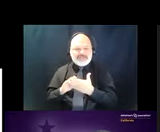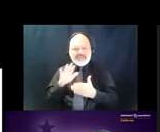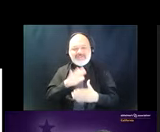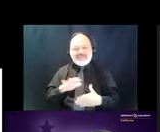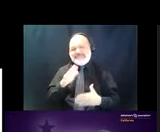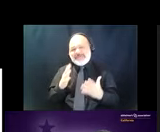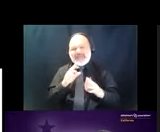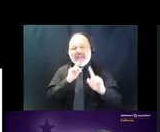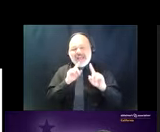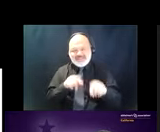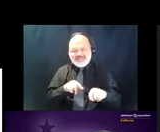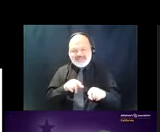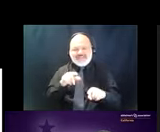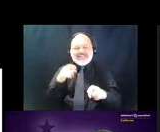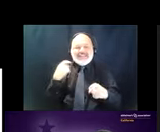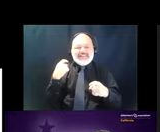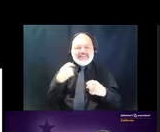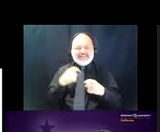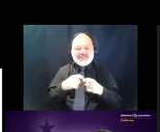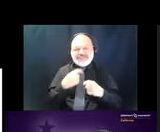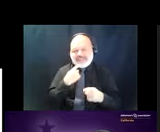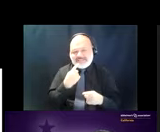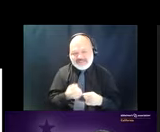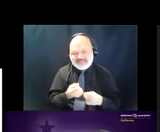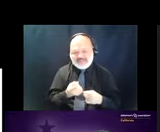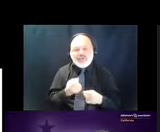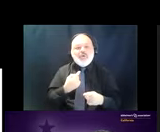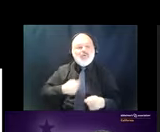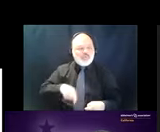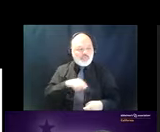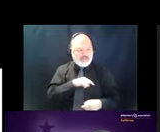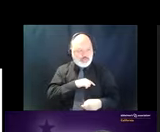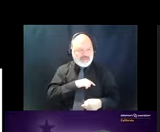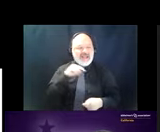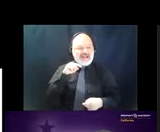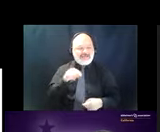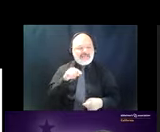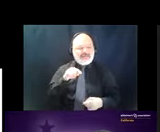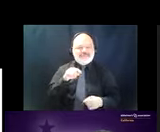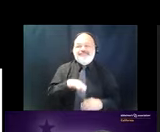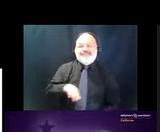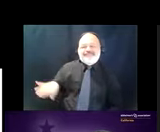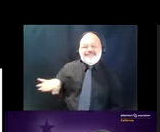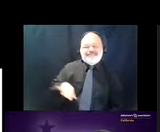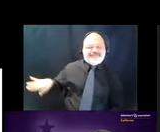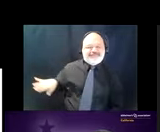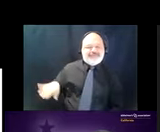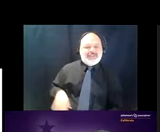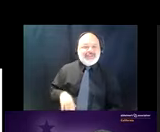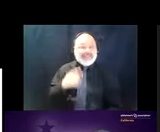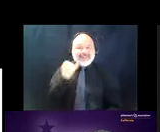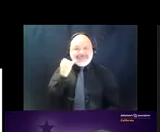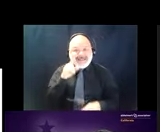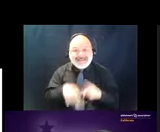answers that Latino older adults mentioned. We are put off to one side. If I can't work,